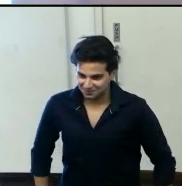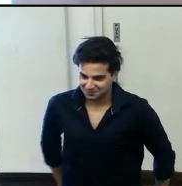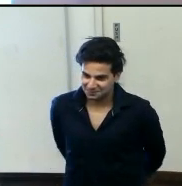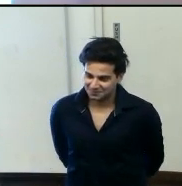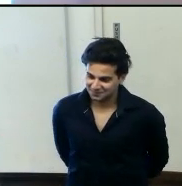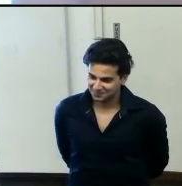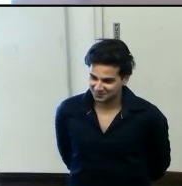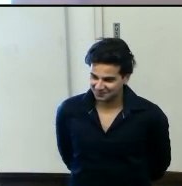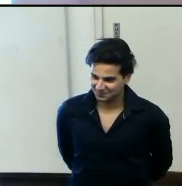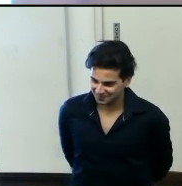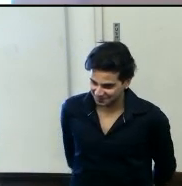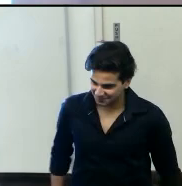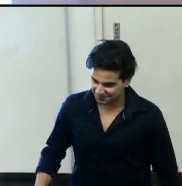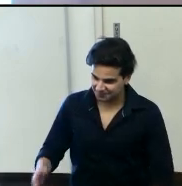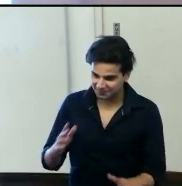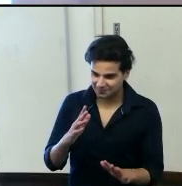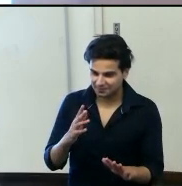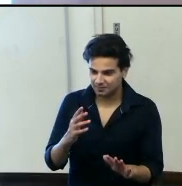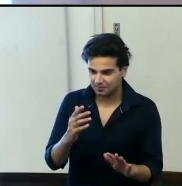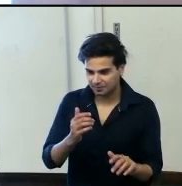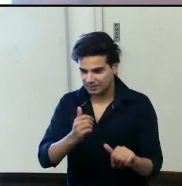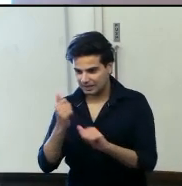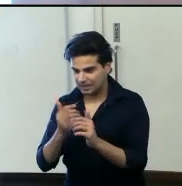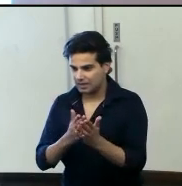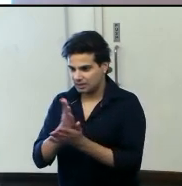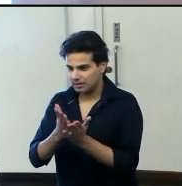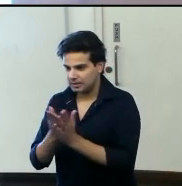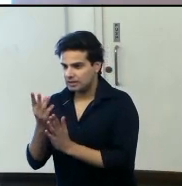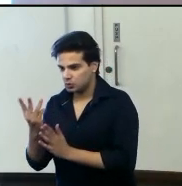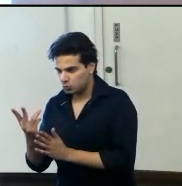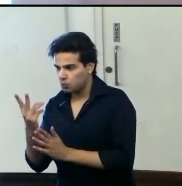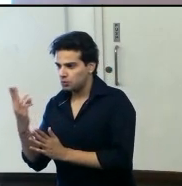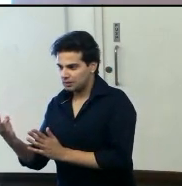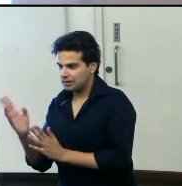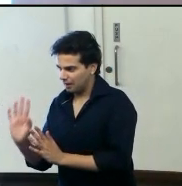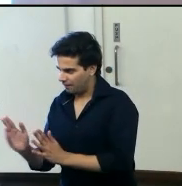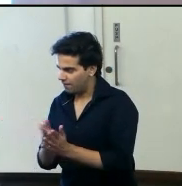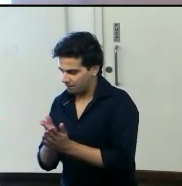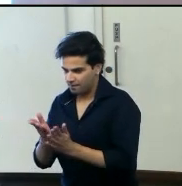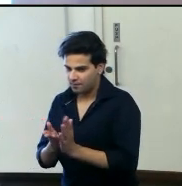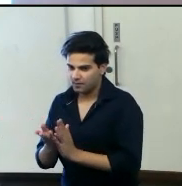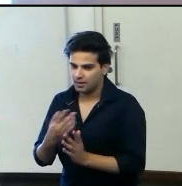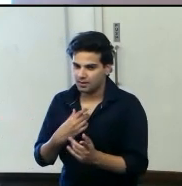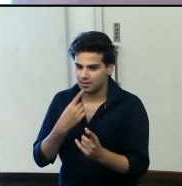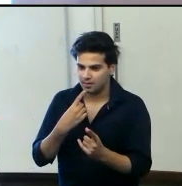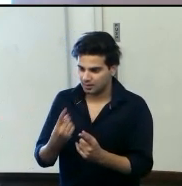Okay, I want to come to that in 2-3 ways. One is that, like let's say,